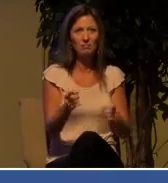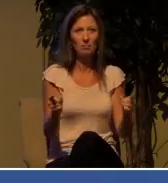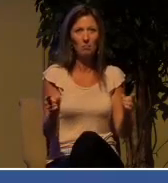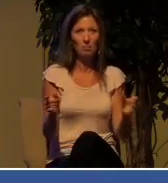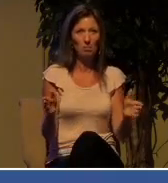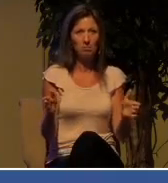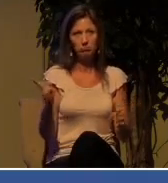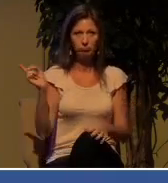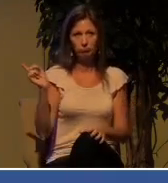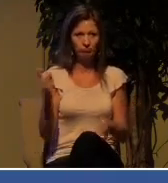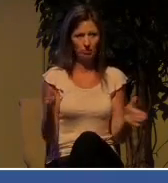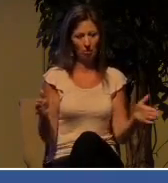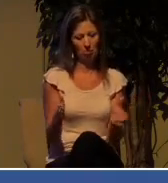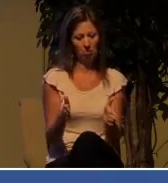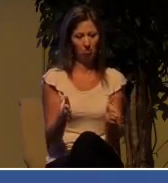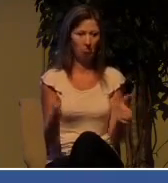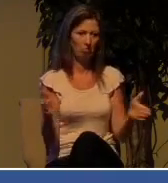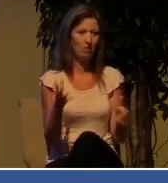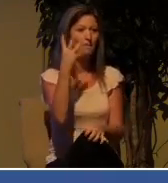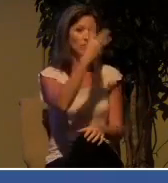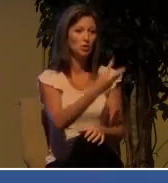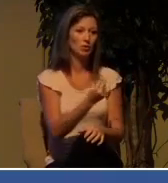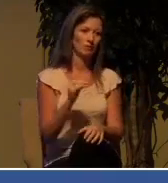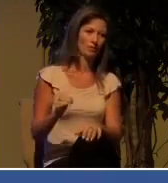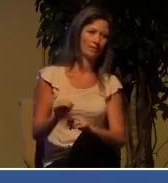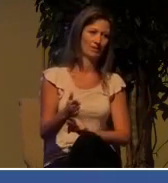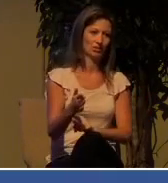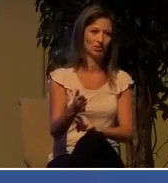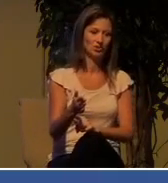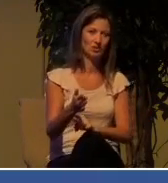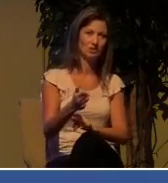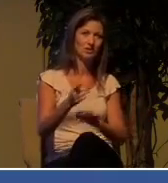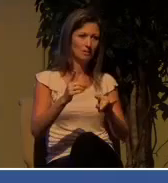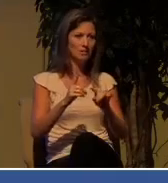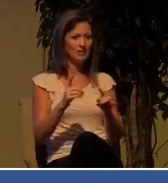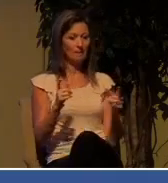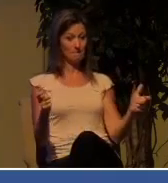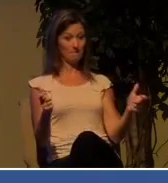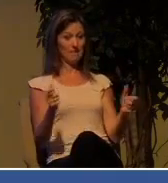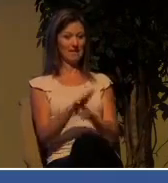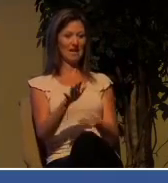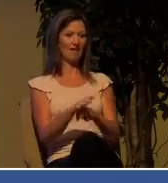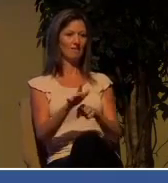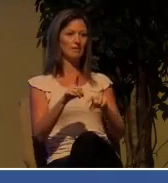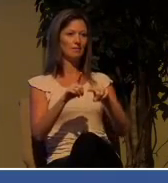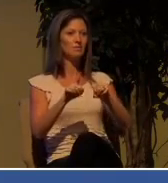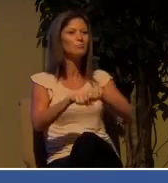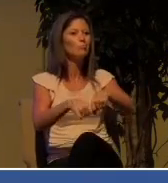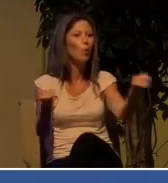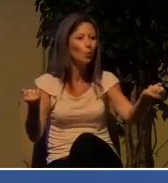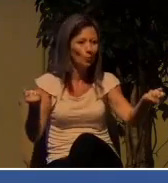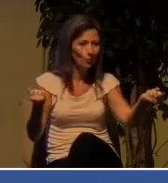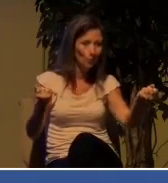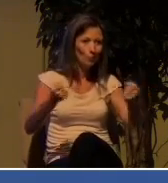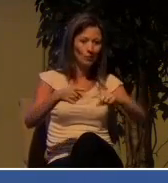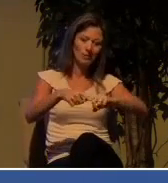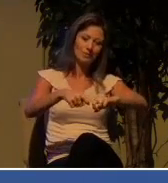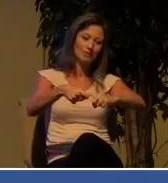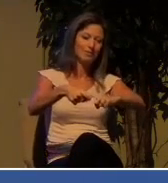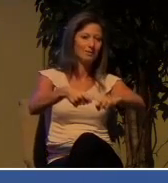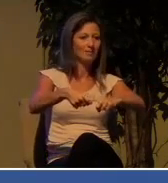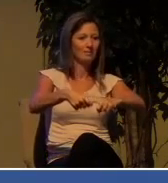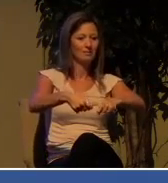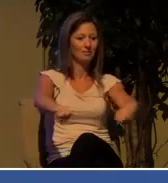and this thick. It was a beautiful fish. But it was big enough that it snapped the swivel off the lure